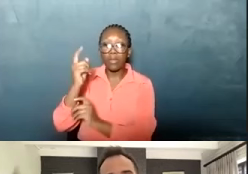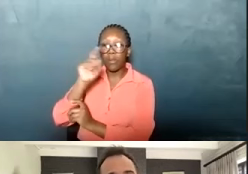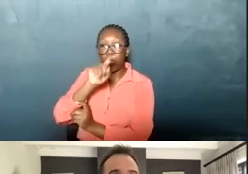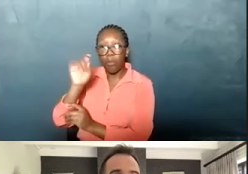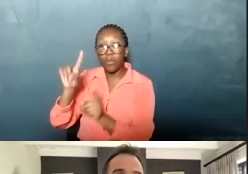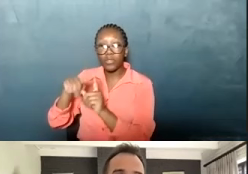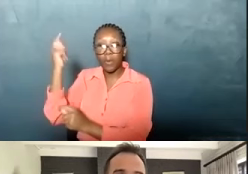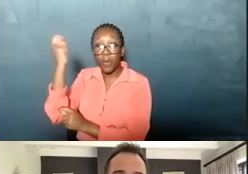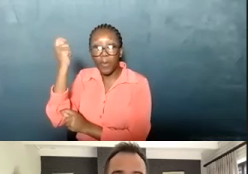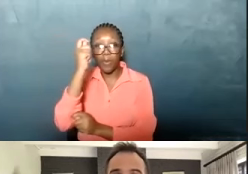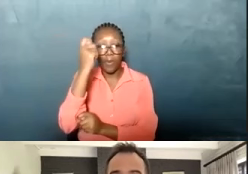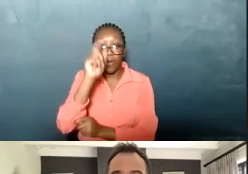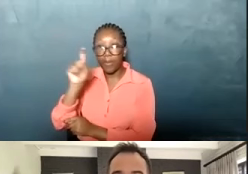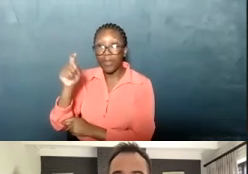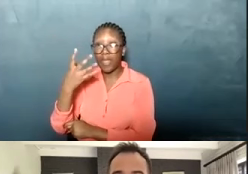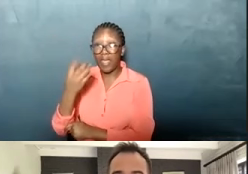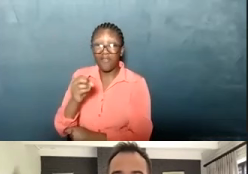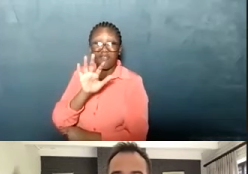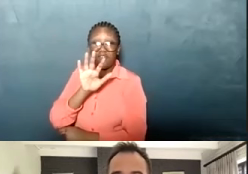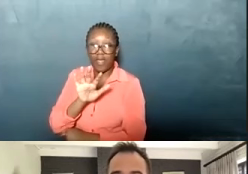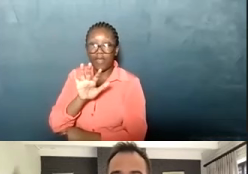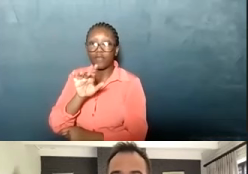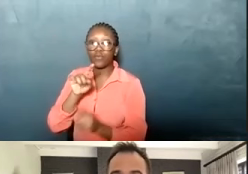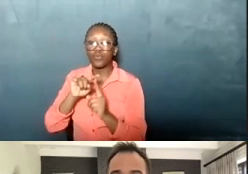$5 and $6 per child.